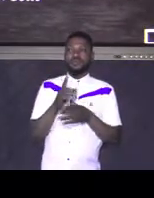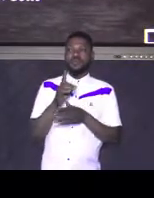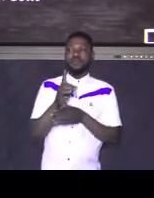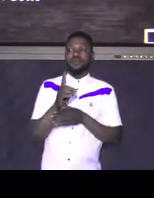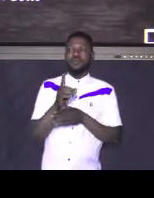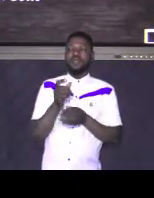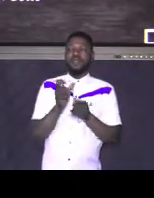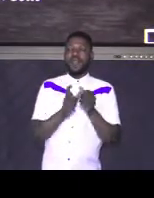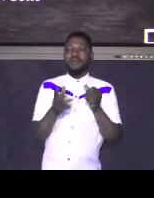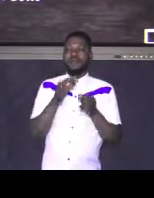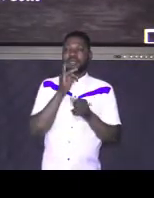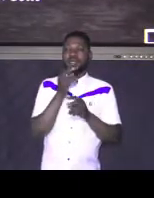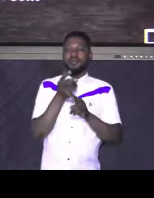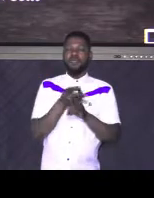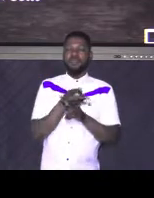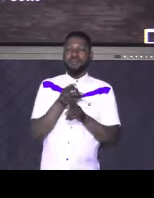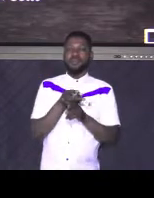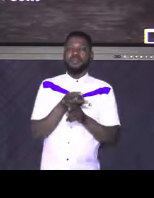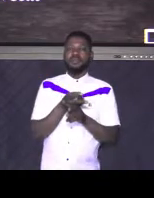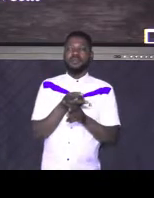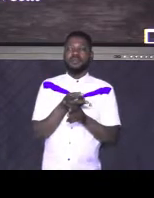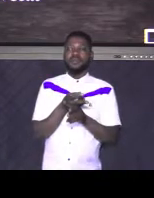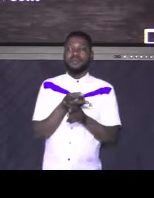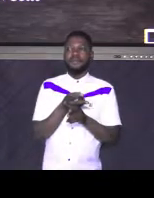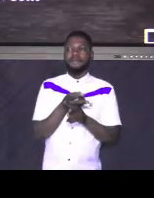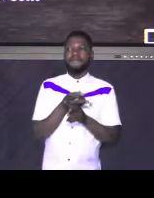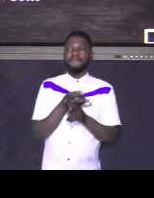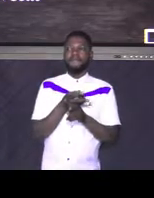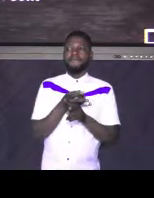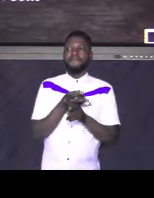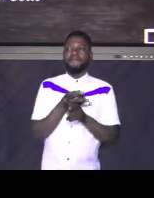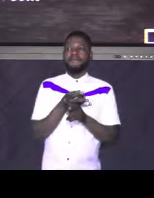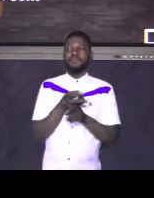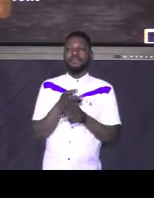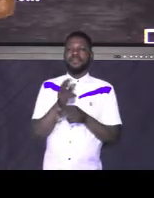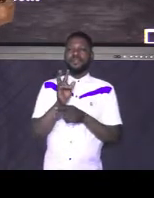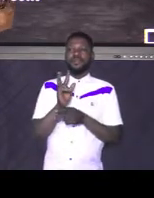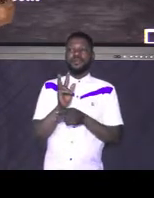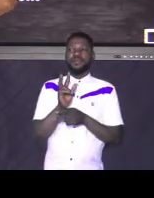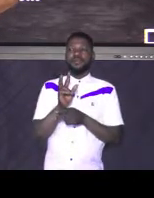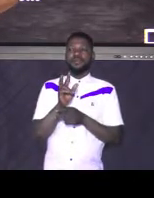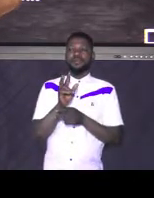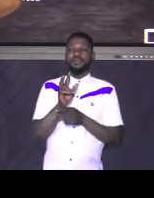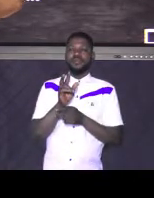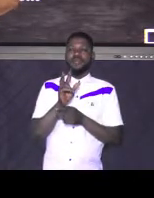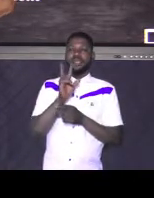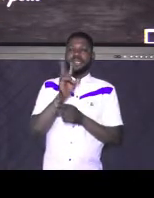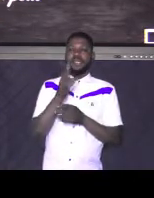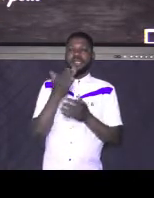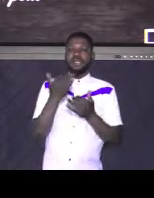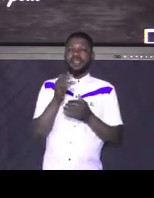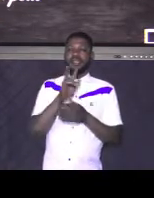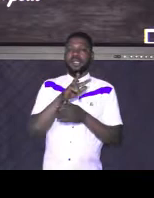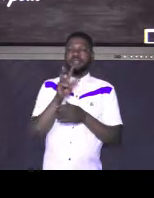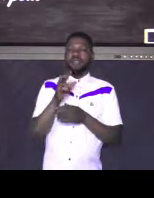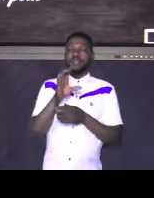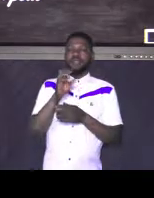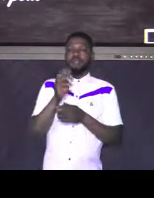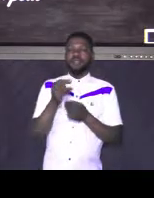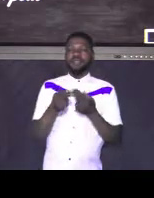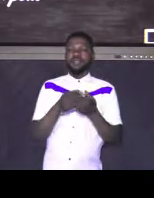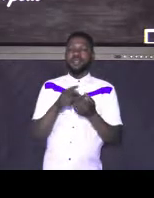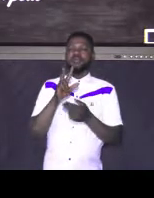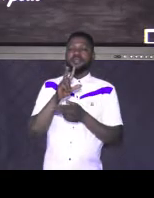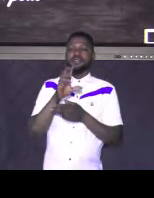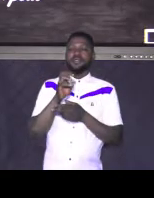2 goes here, 1, because everything is multiplication, I can cut across now. 2 goes here, 1, 2 goes in 6, 3. So now I have